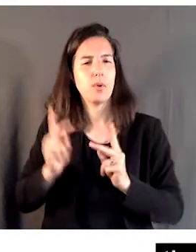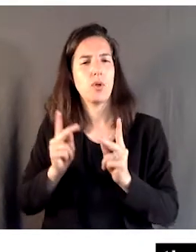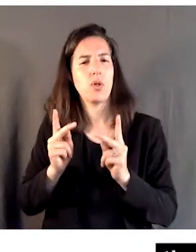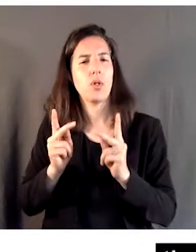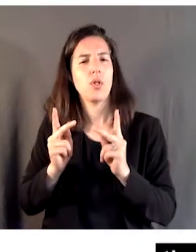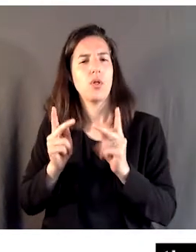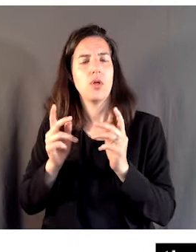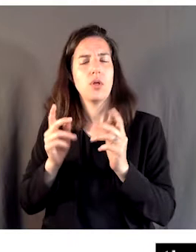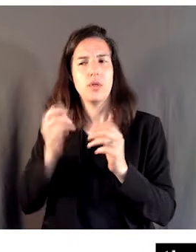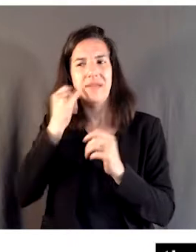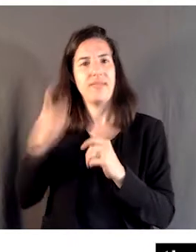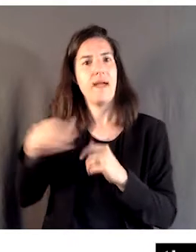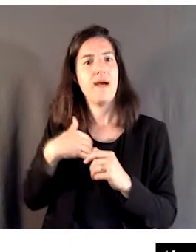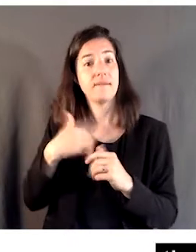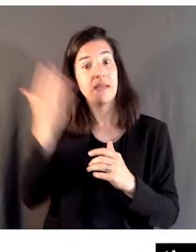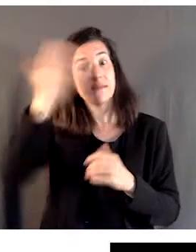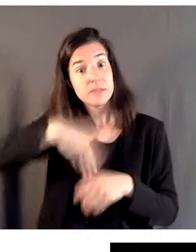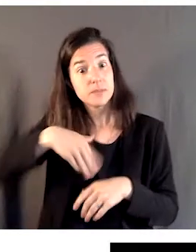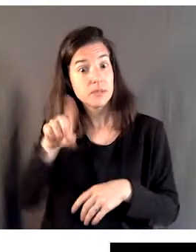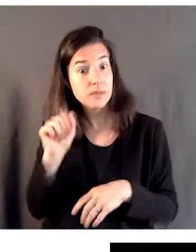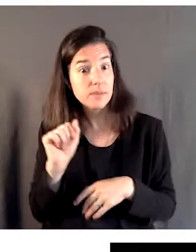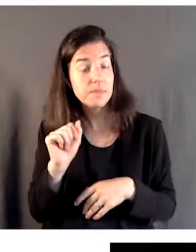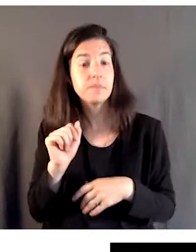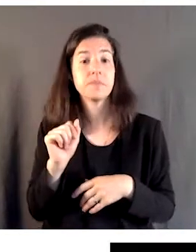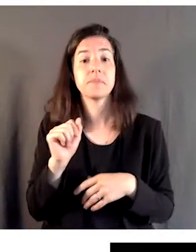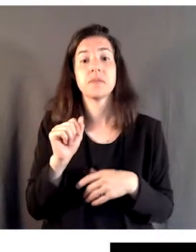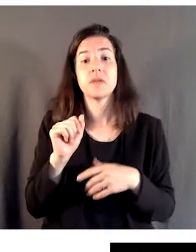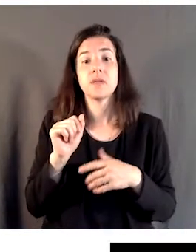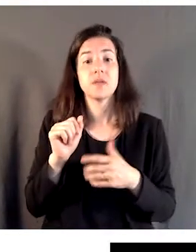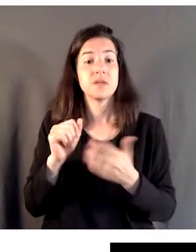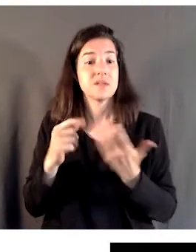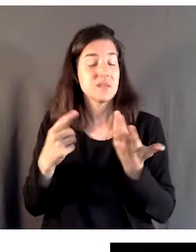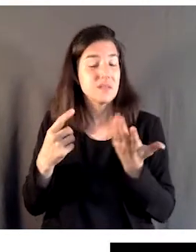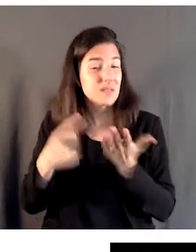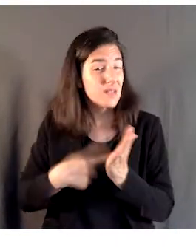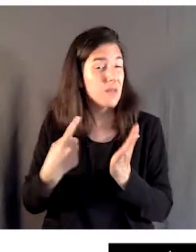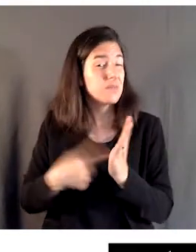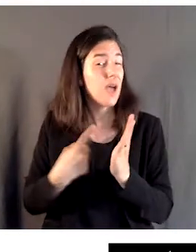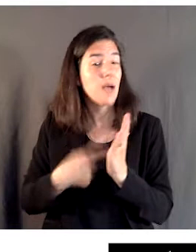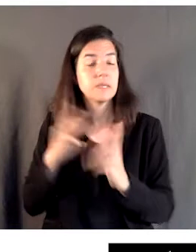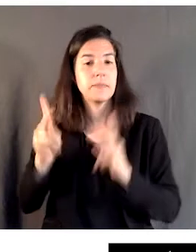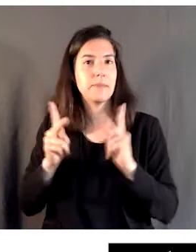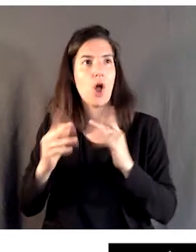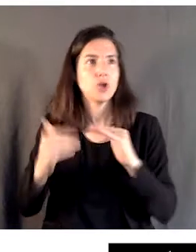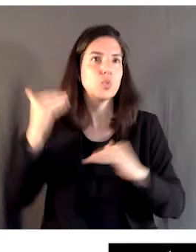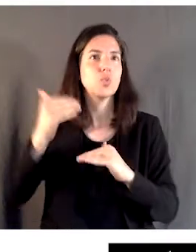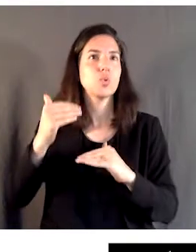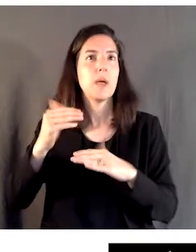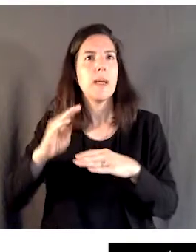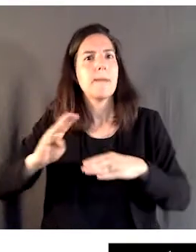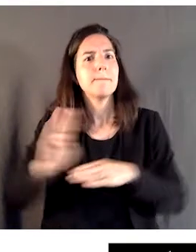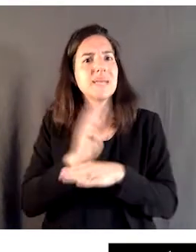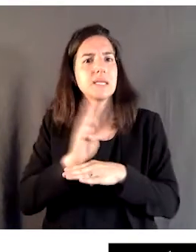invisible disabilities that may or may not be acknowledged, is that sometimes folks are too busy being Black